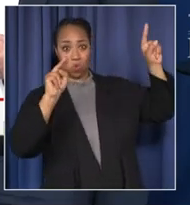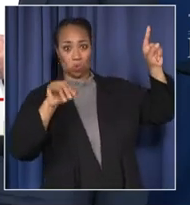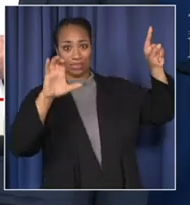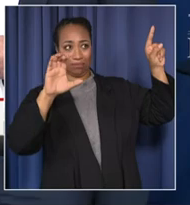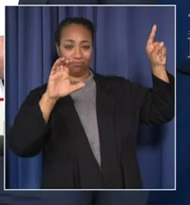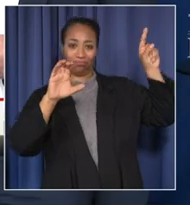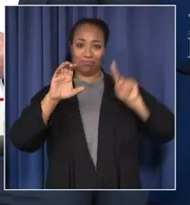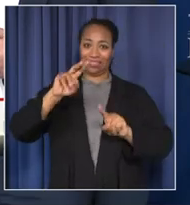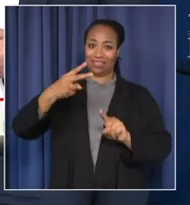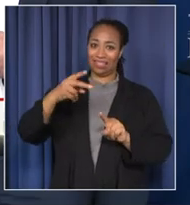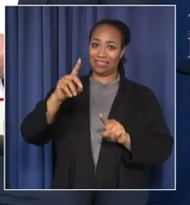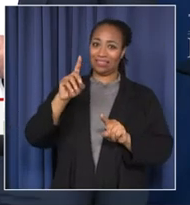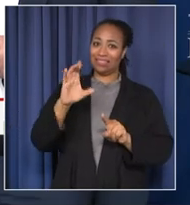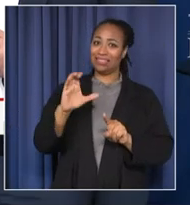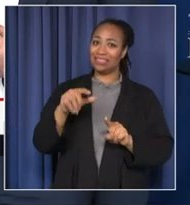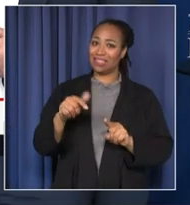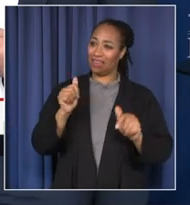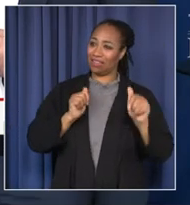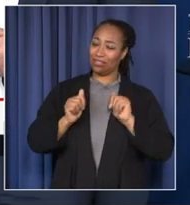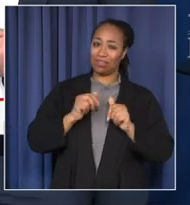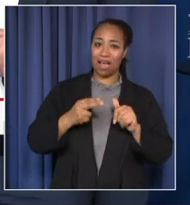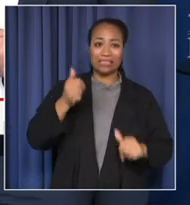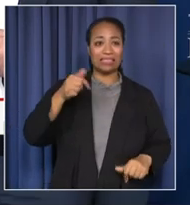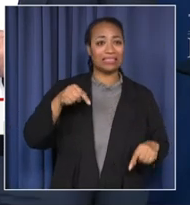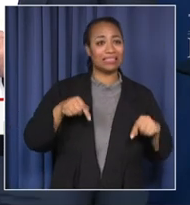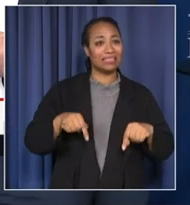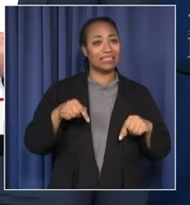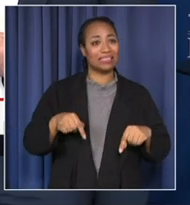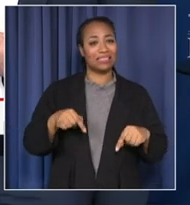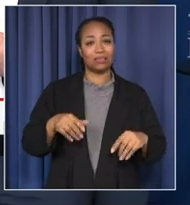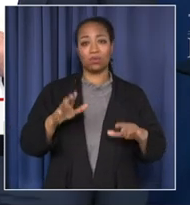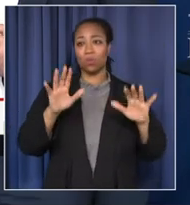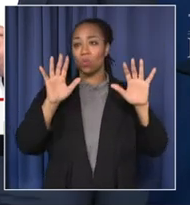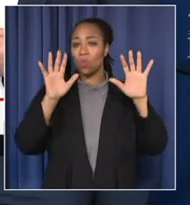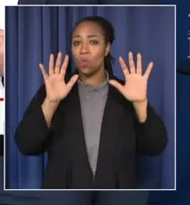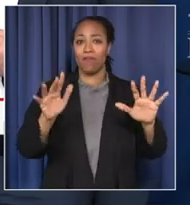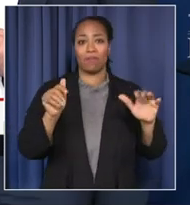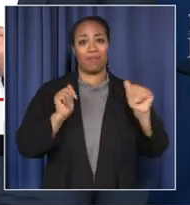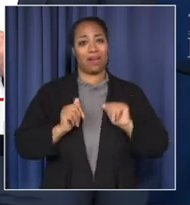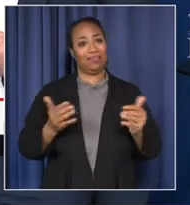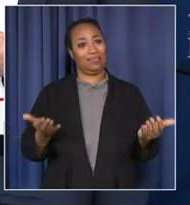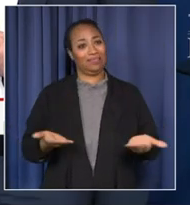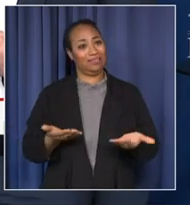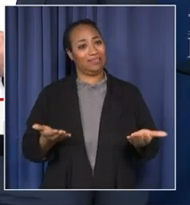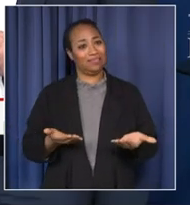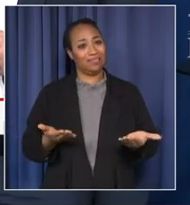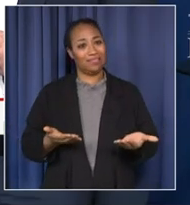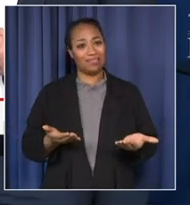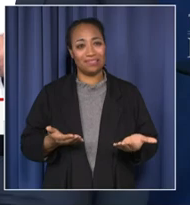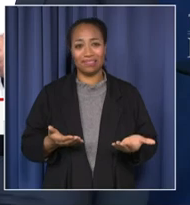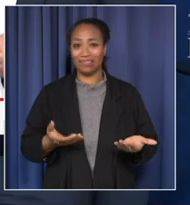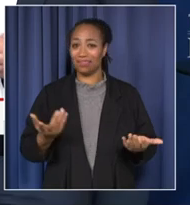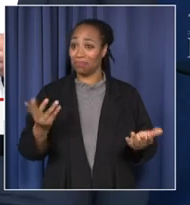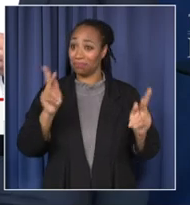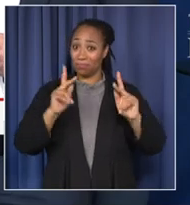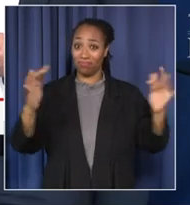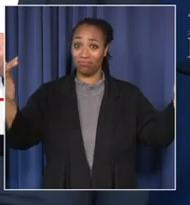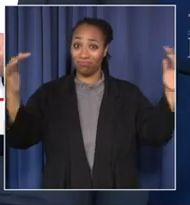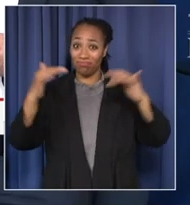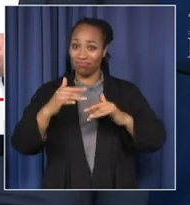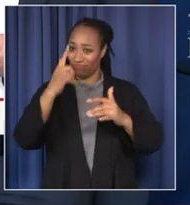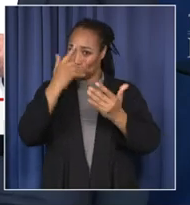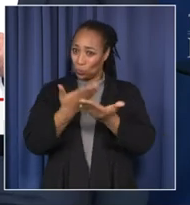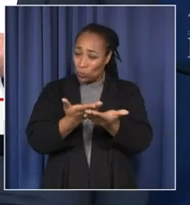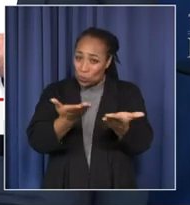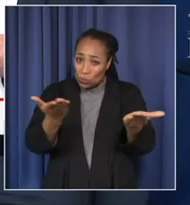productions and wonderful productions that are for everyone. I want to ask a couple